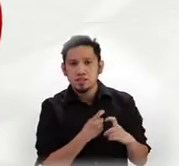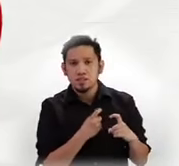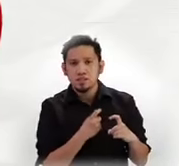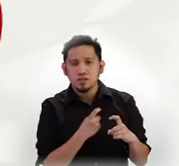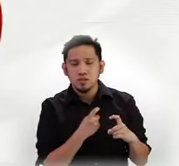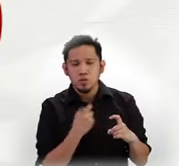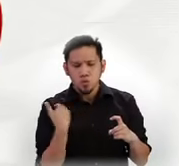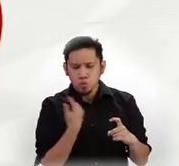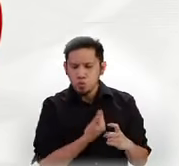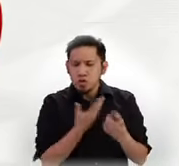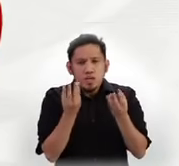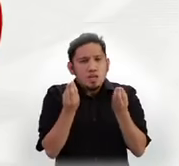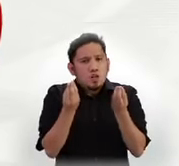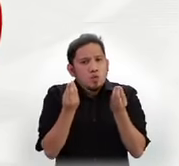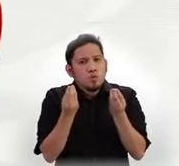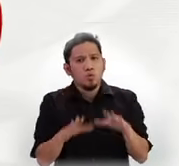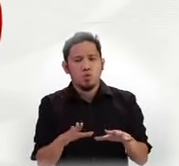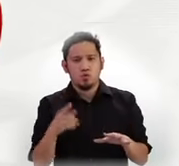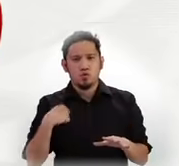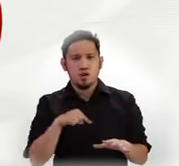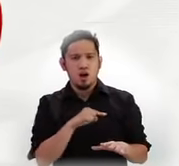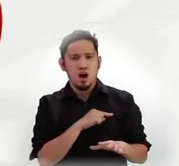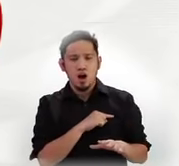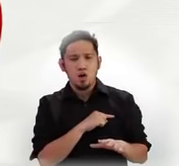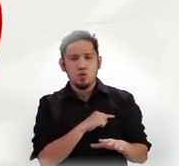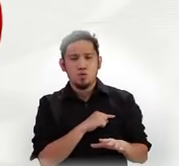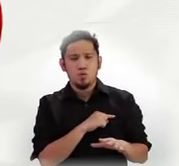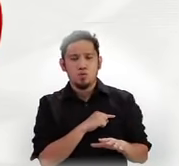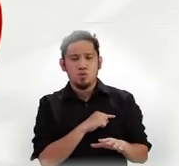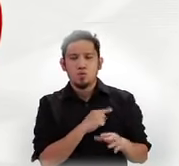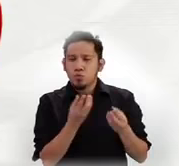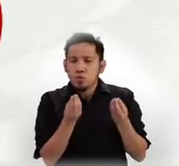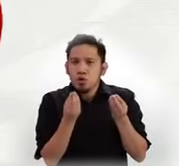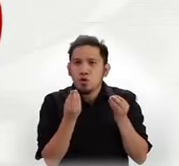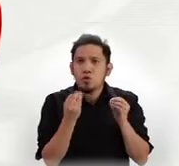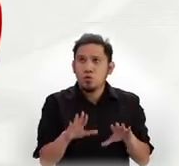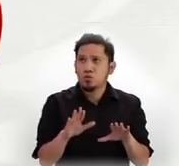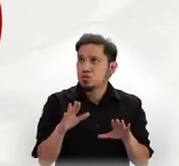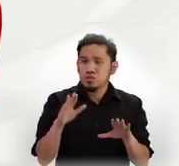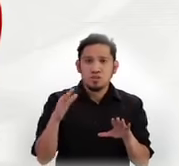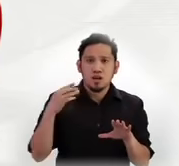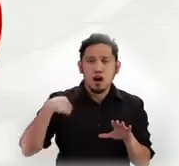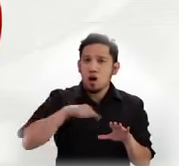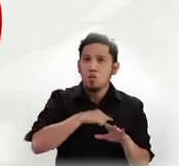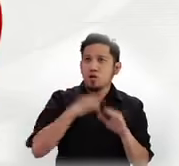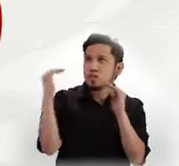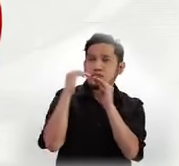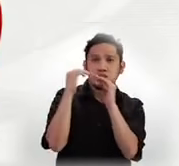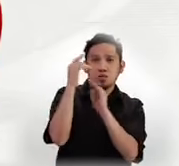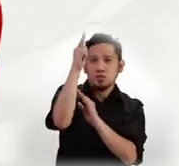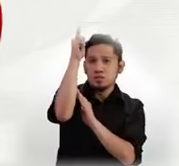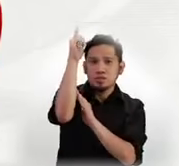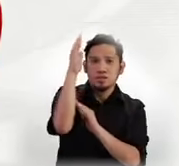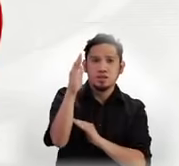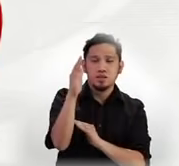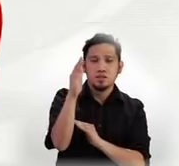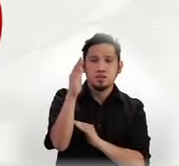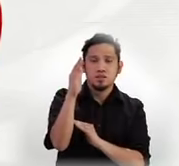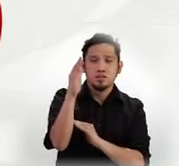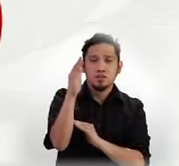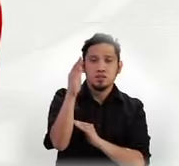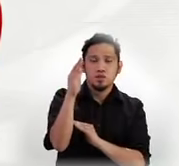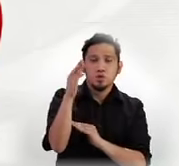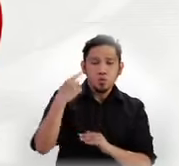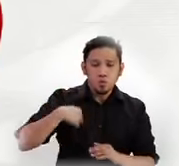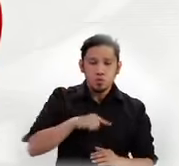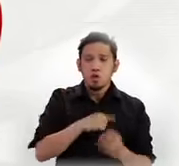we lose our situation of being just before the eyes of God. And we lose